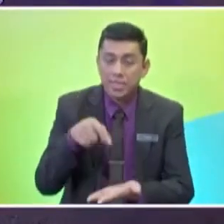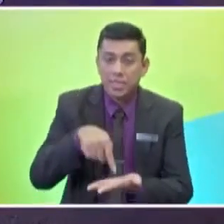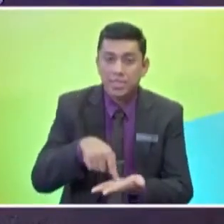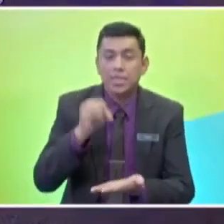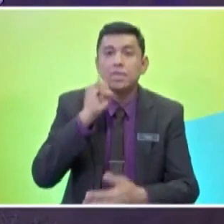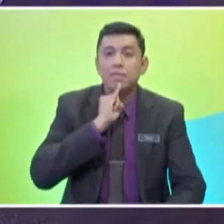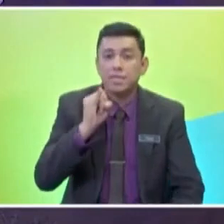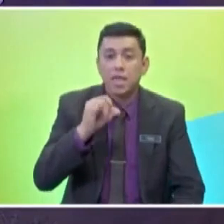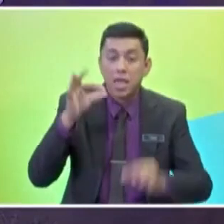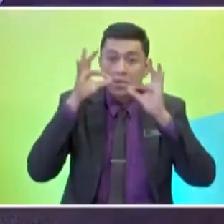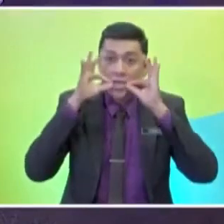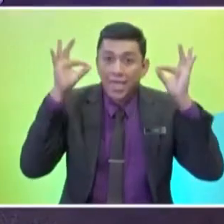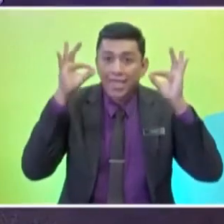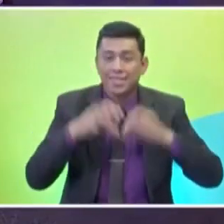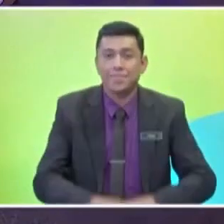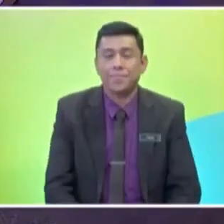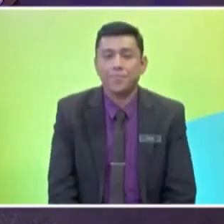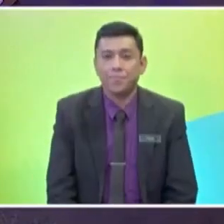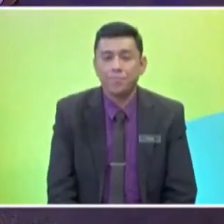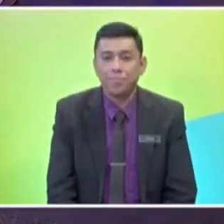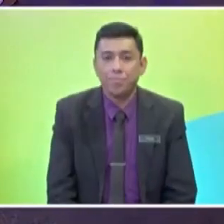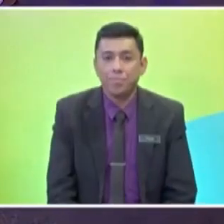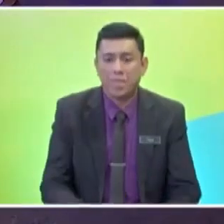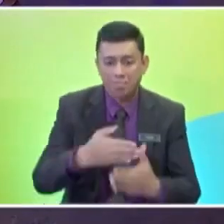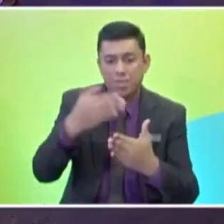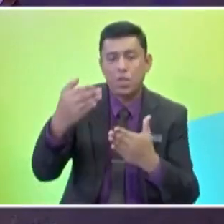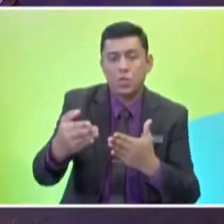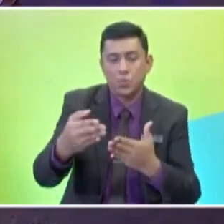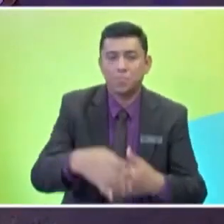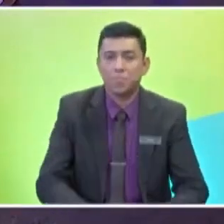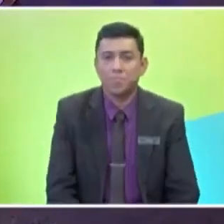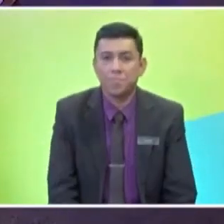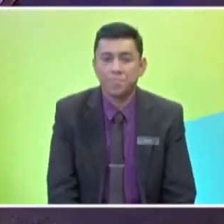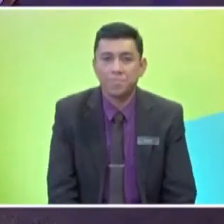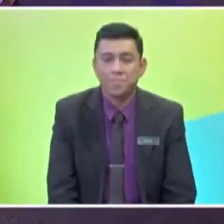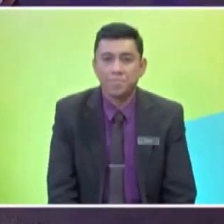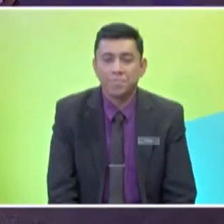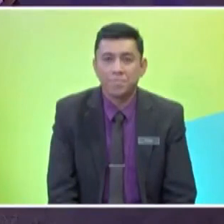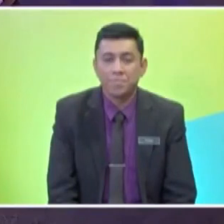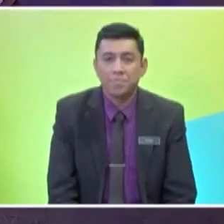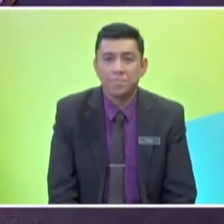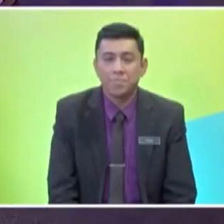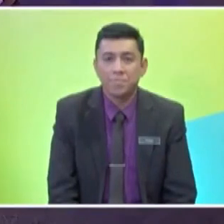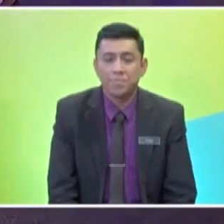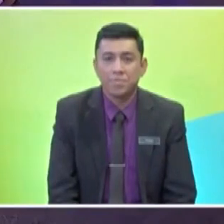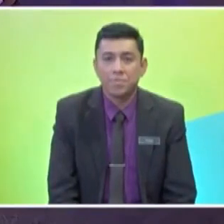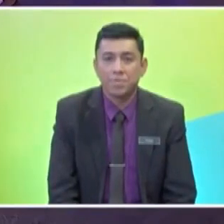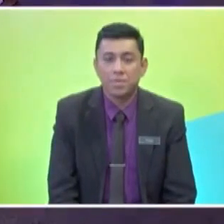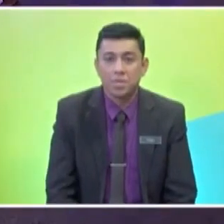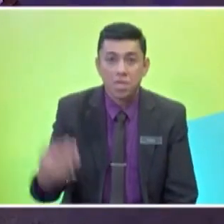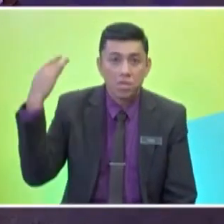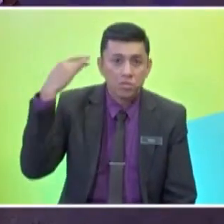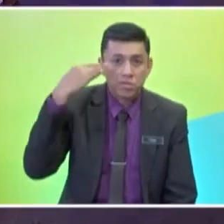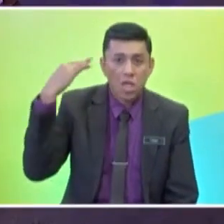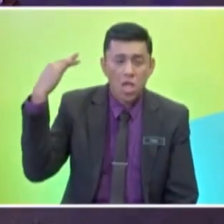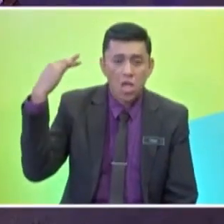you. Alright, so shall we move to the next one, teacher? Yes. Okay. The next sound for you, Irfan. Music, please.